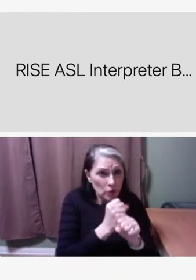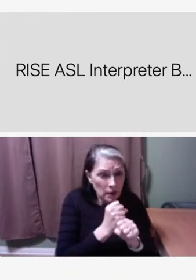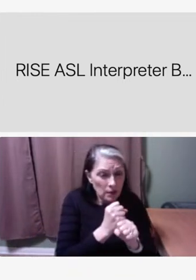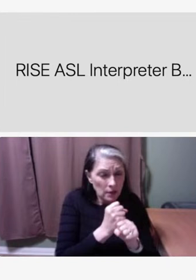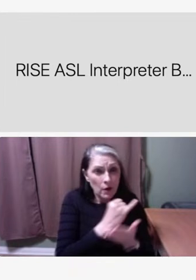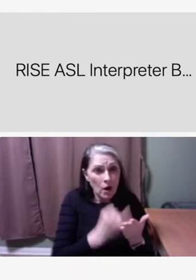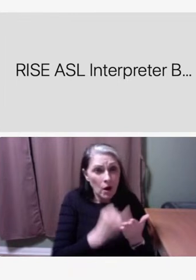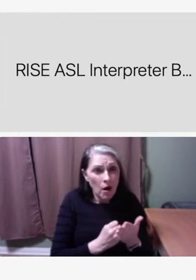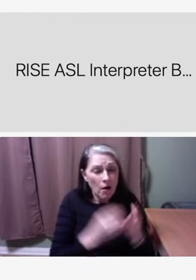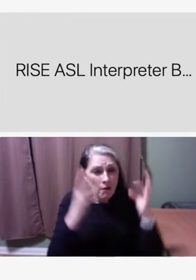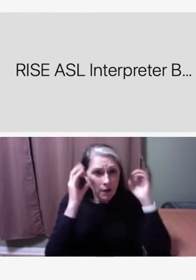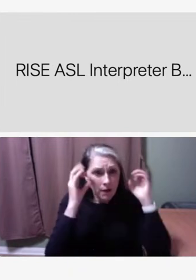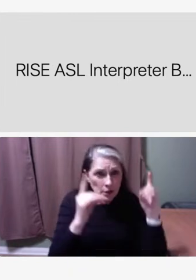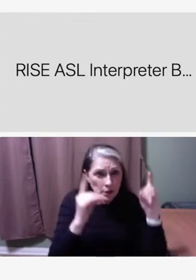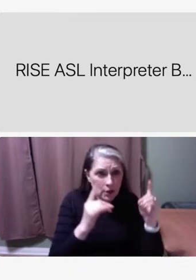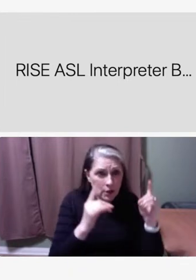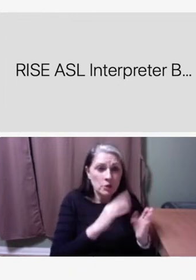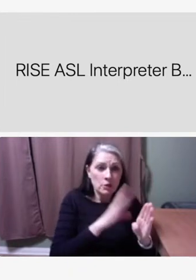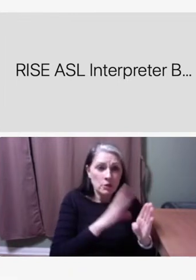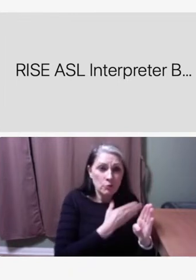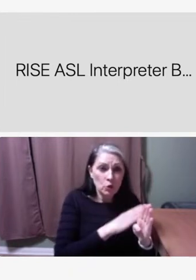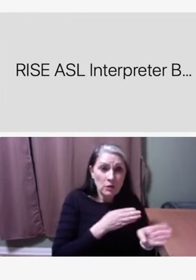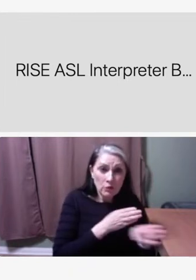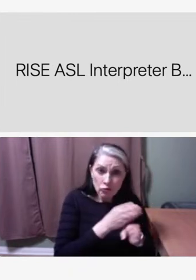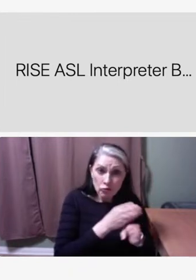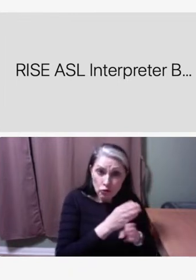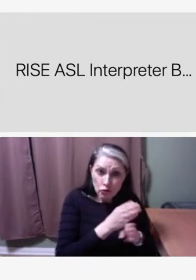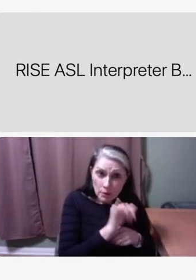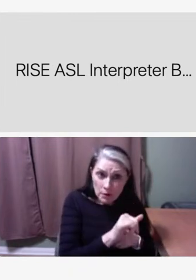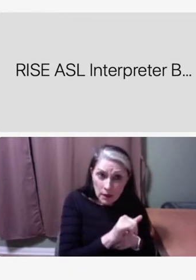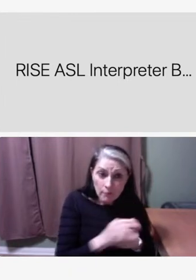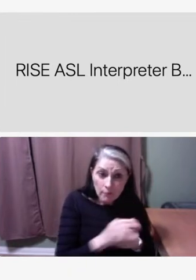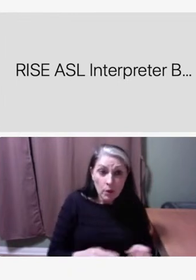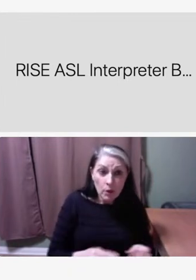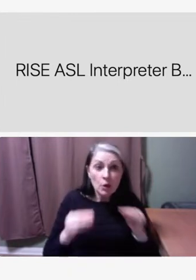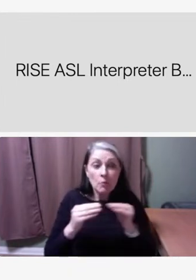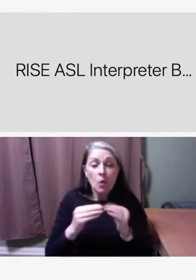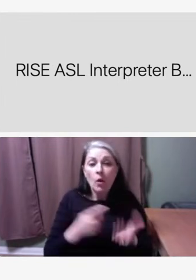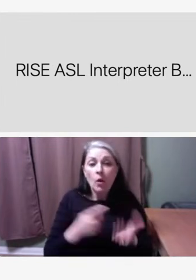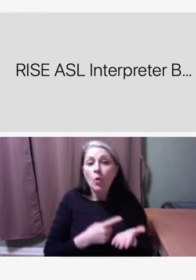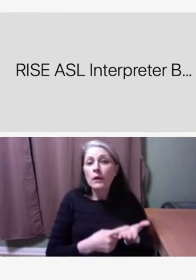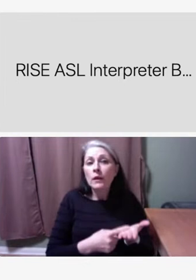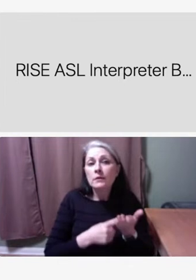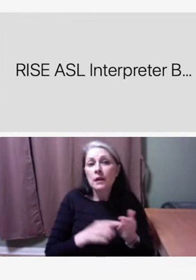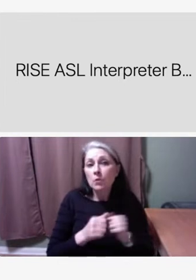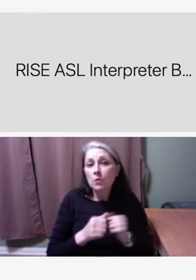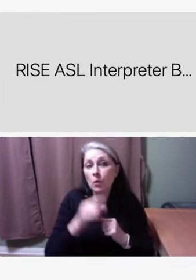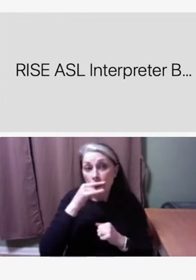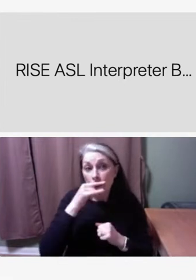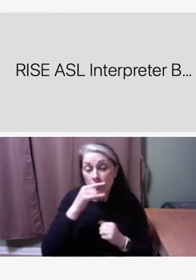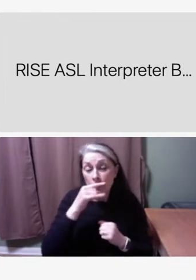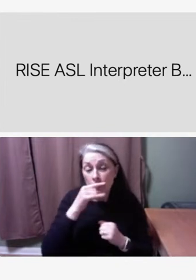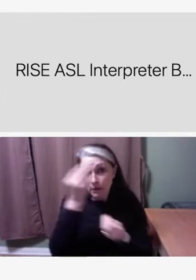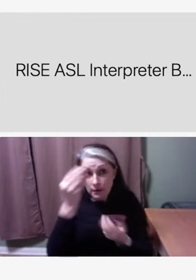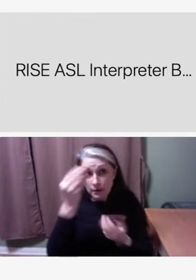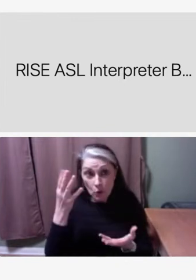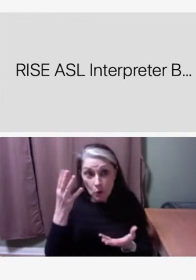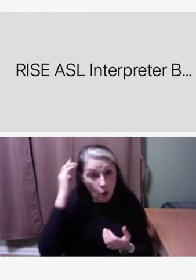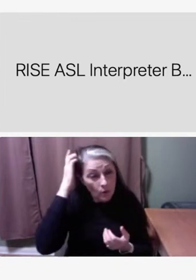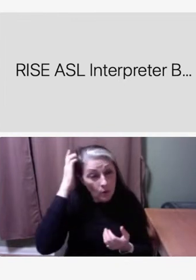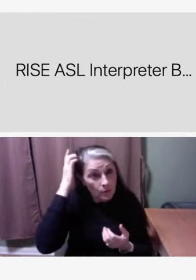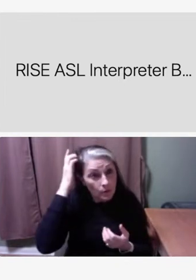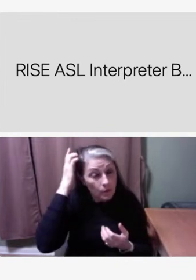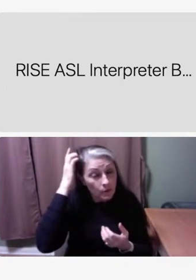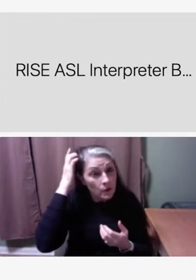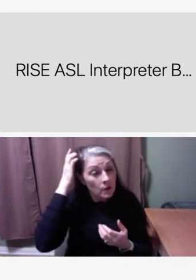that. And I think if the more we discuss it with kids, the more we let them know, the more opportunities they may realize are out there for